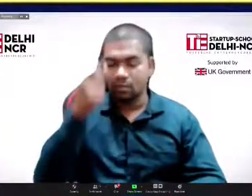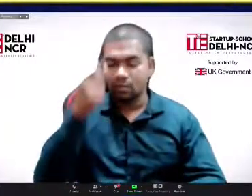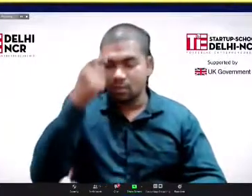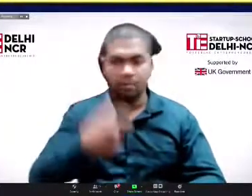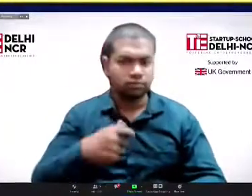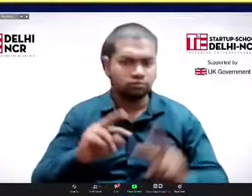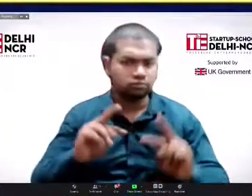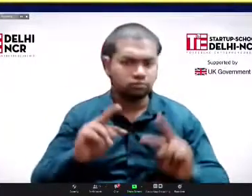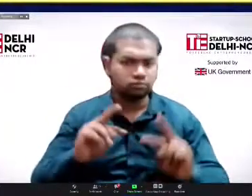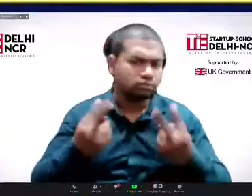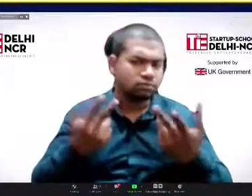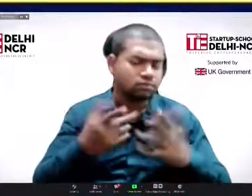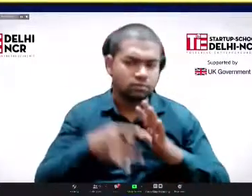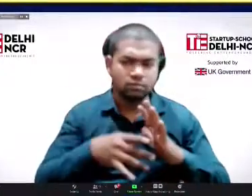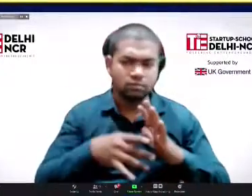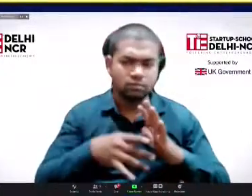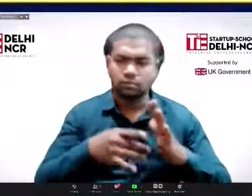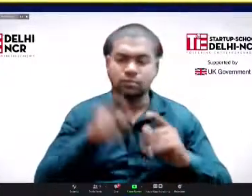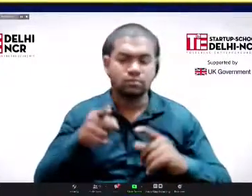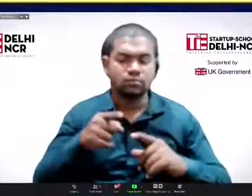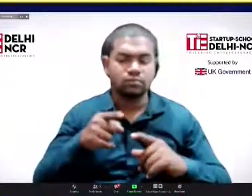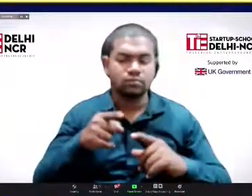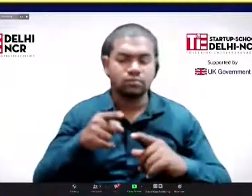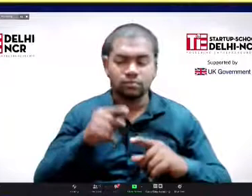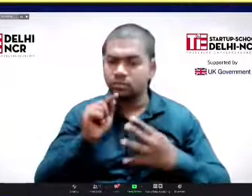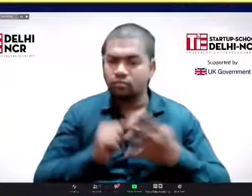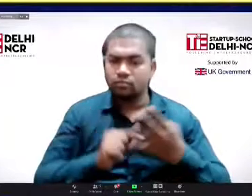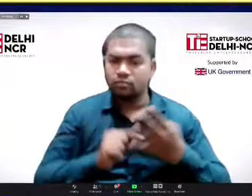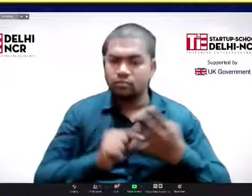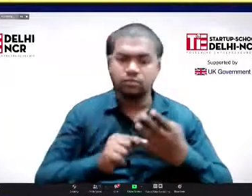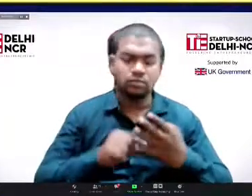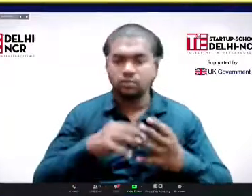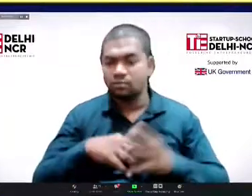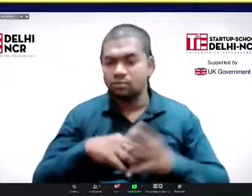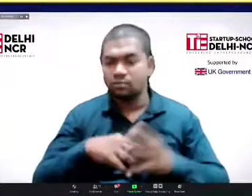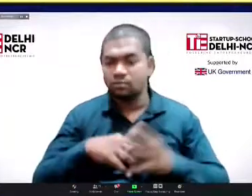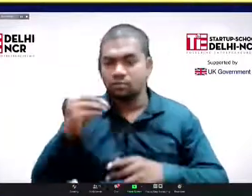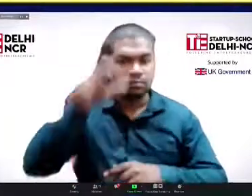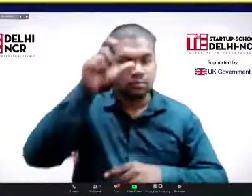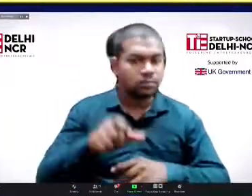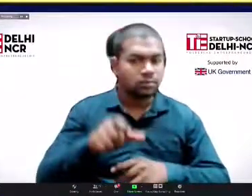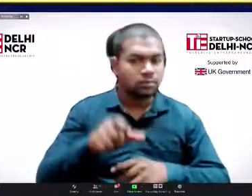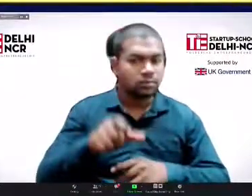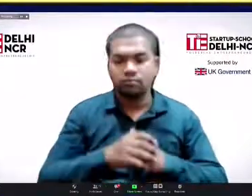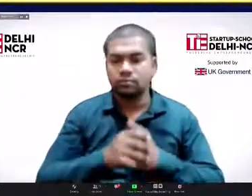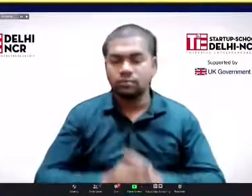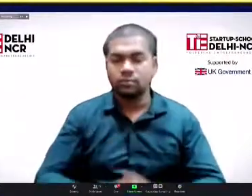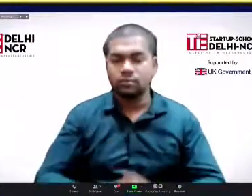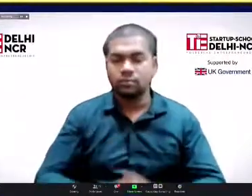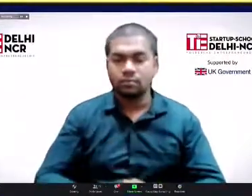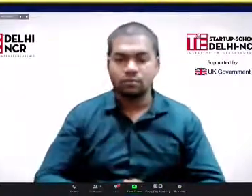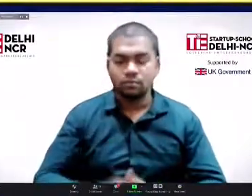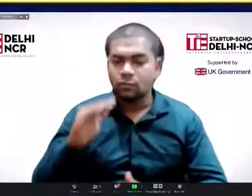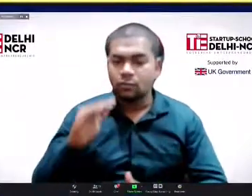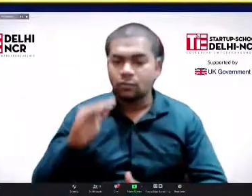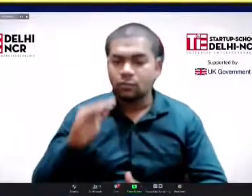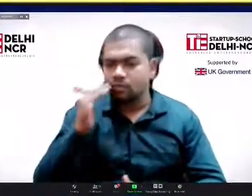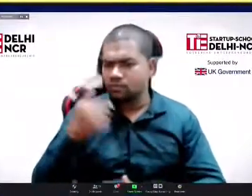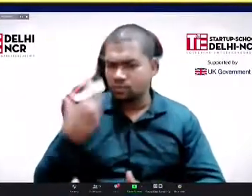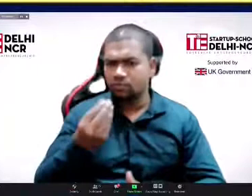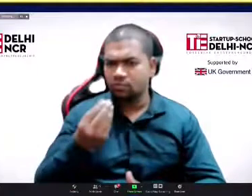is it? And this fundamentally derives out of human insight. So when we design,